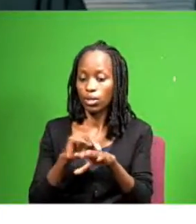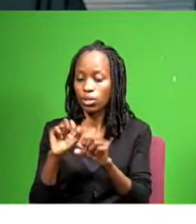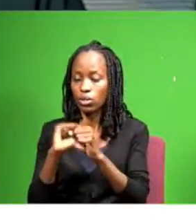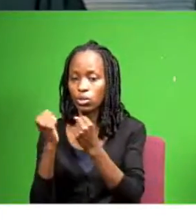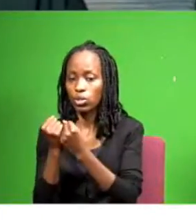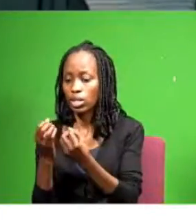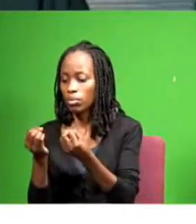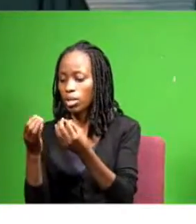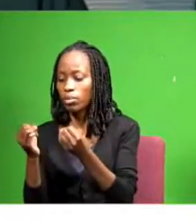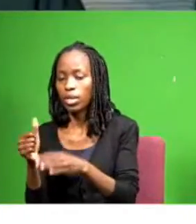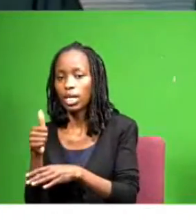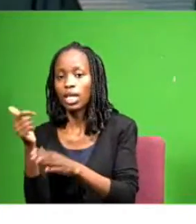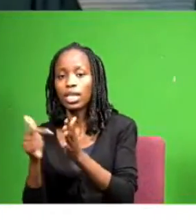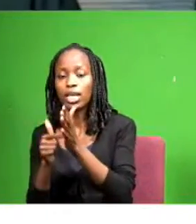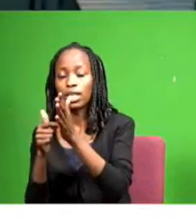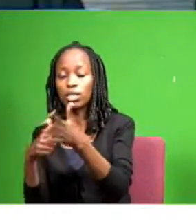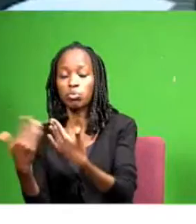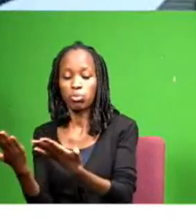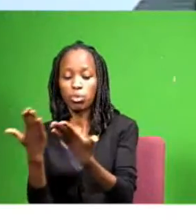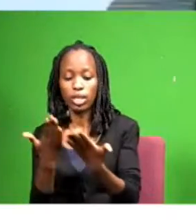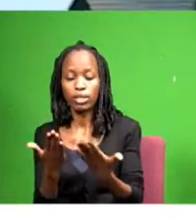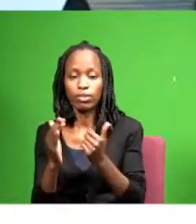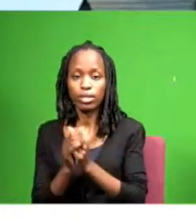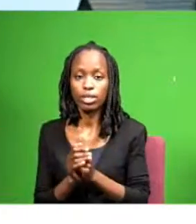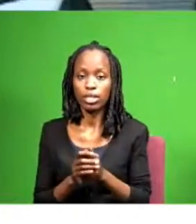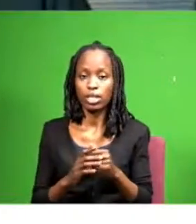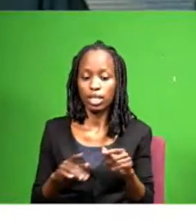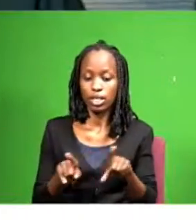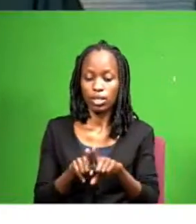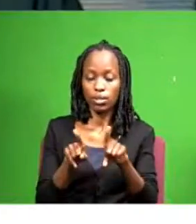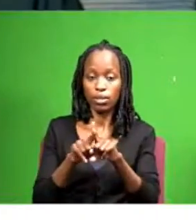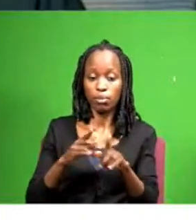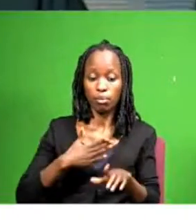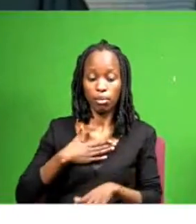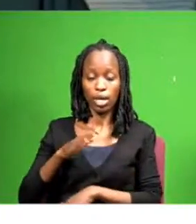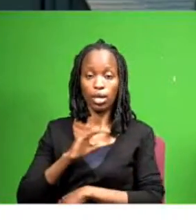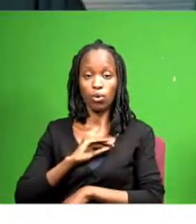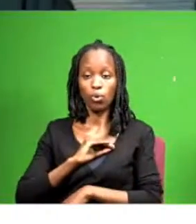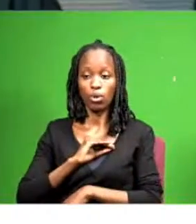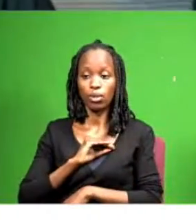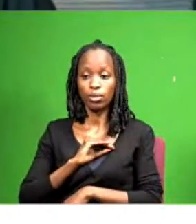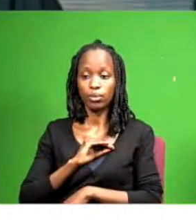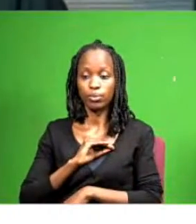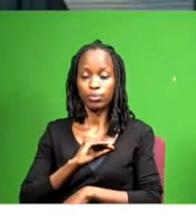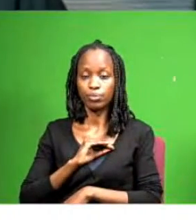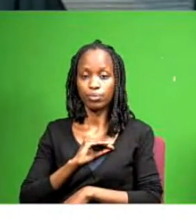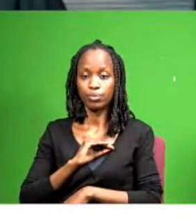other examples were given. And my own